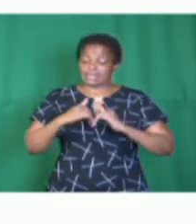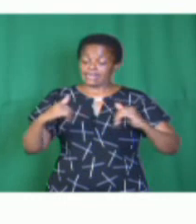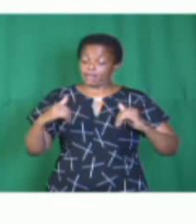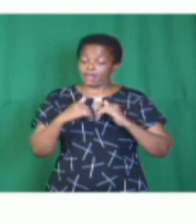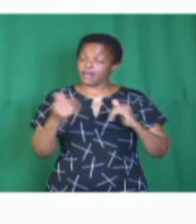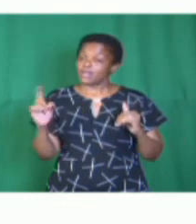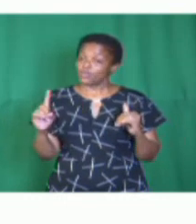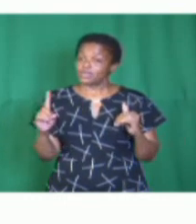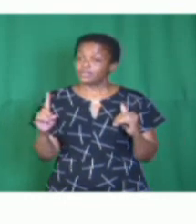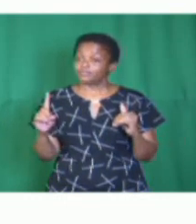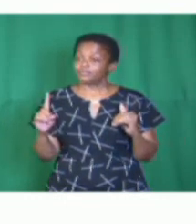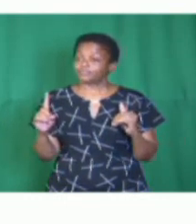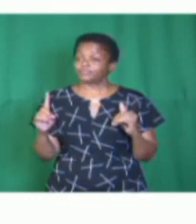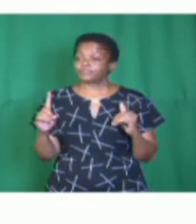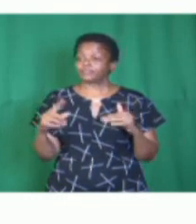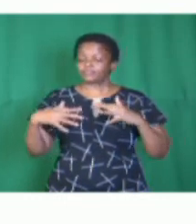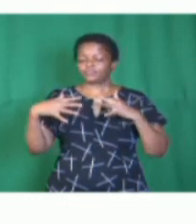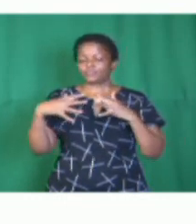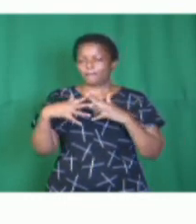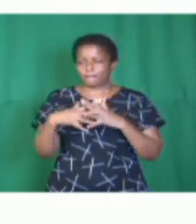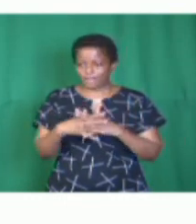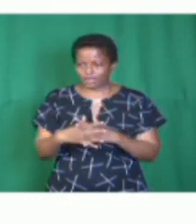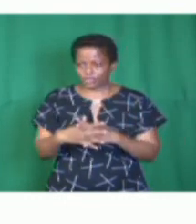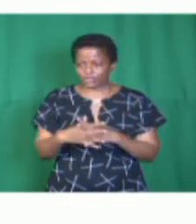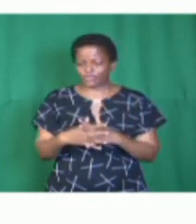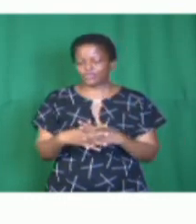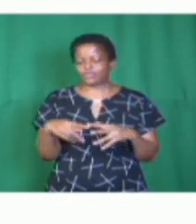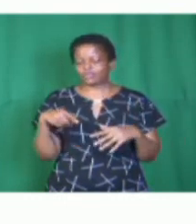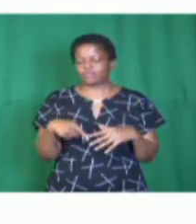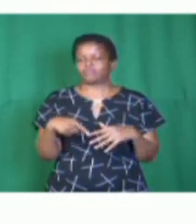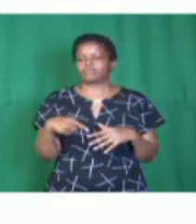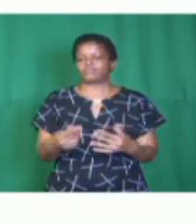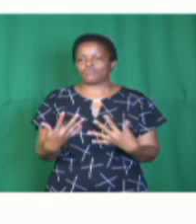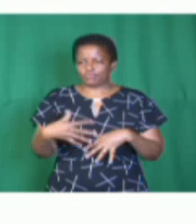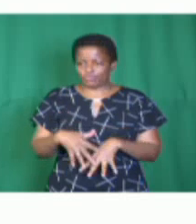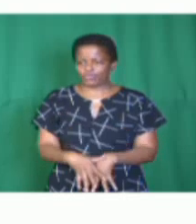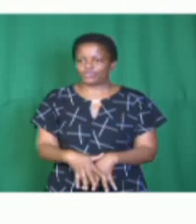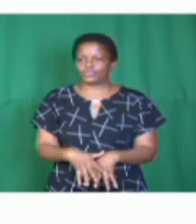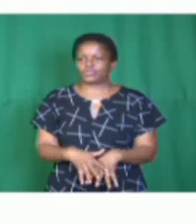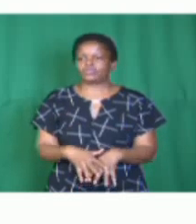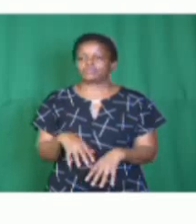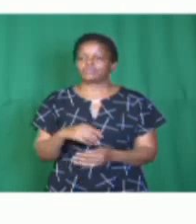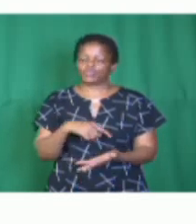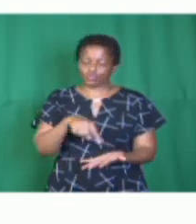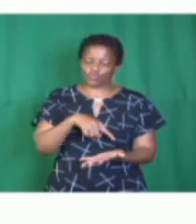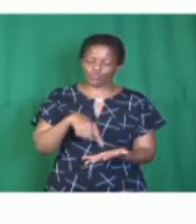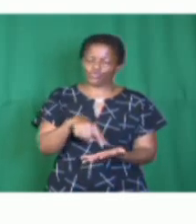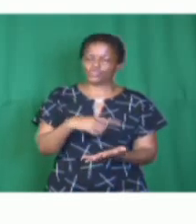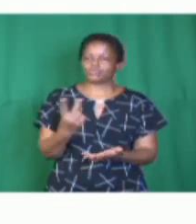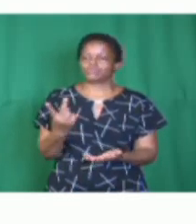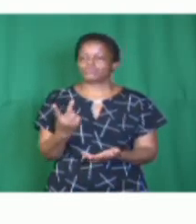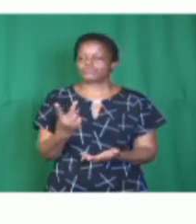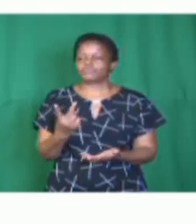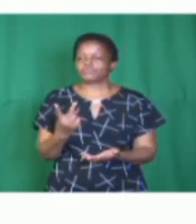separate mixtures which are solutions. So here, this is our boiling flask. So